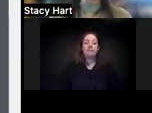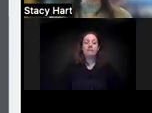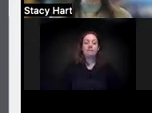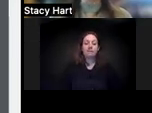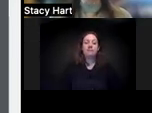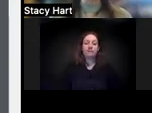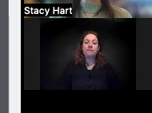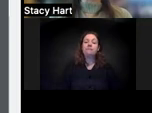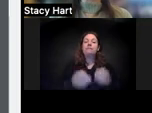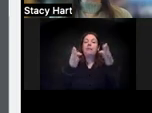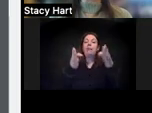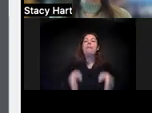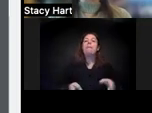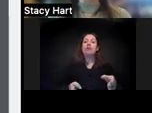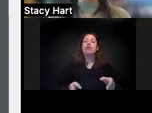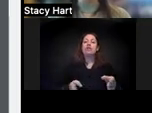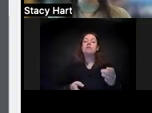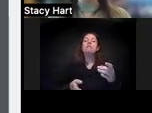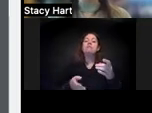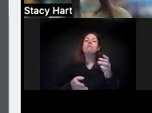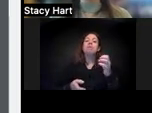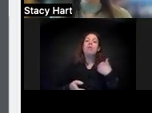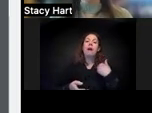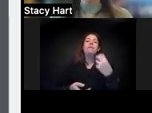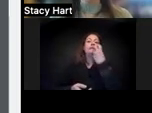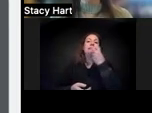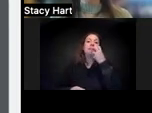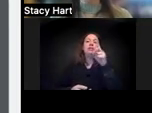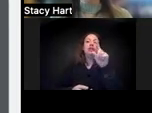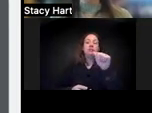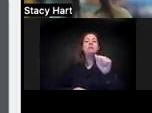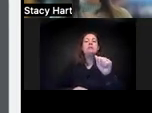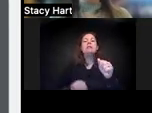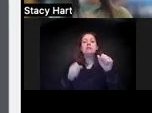it will take longer to communicate. Next slide.